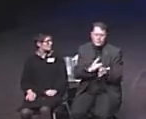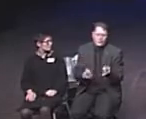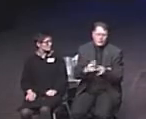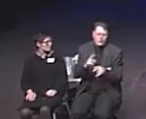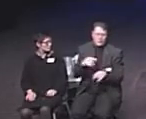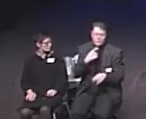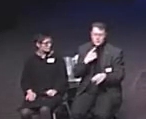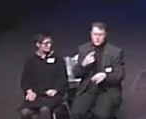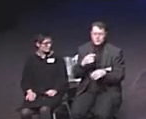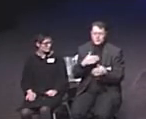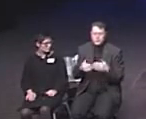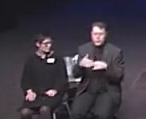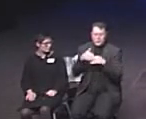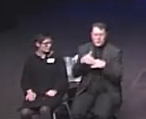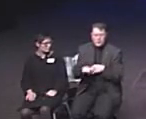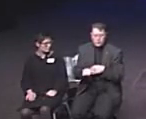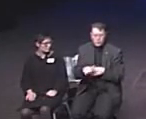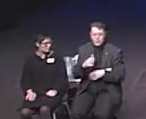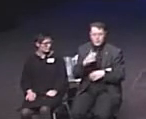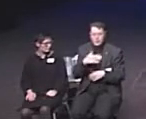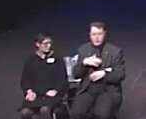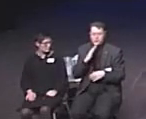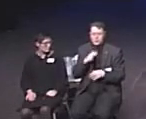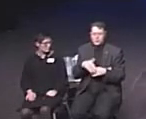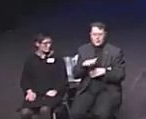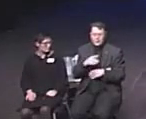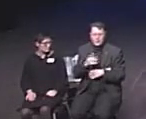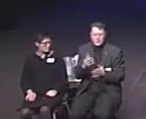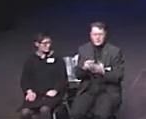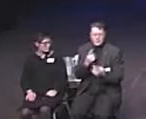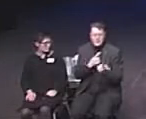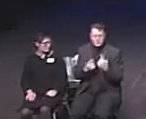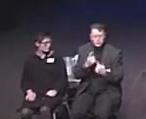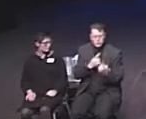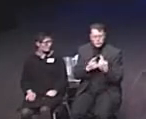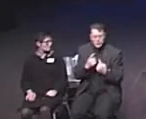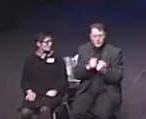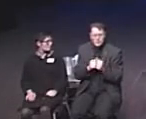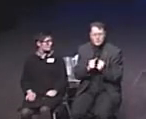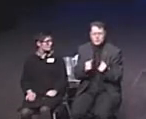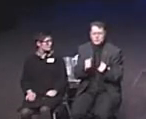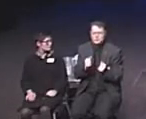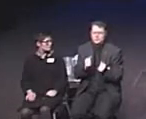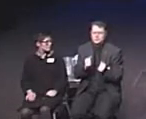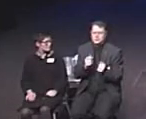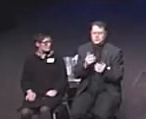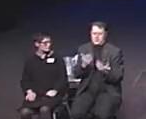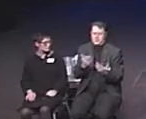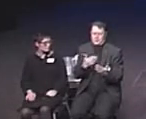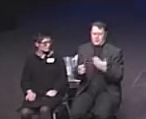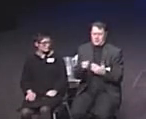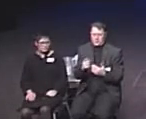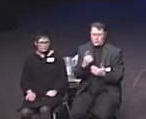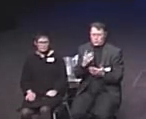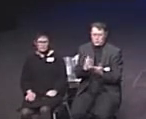we continue the work, and I would like to talk more with you about that. But as this actually, what we do here today is one of